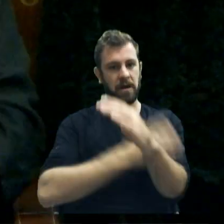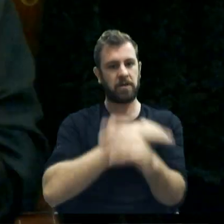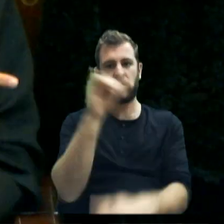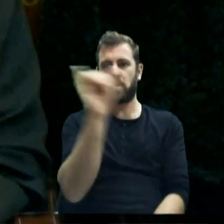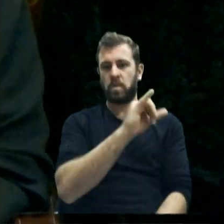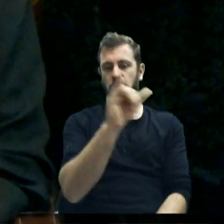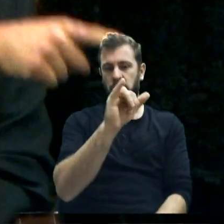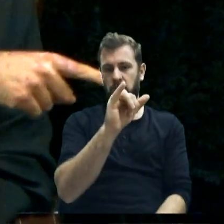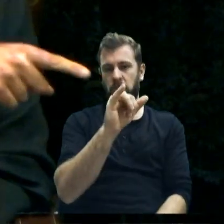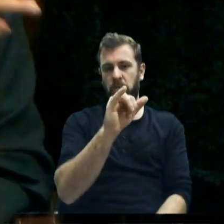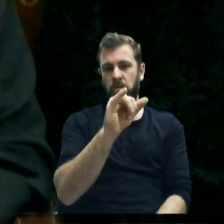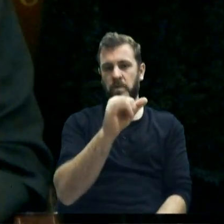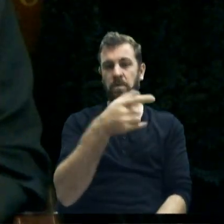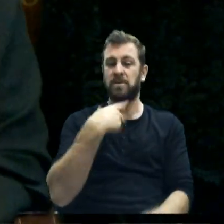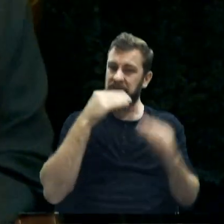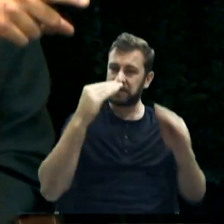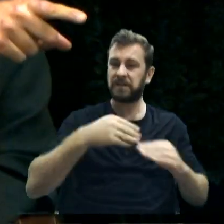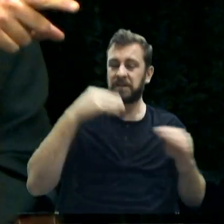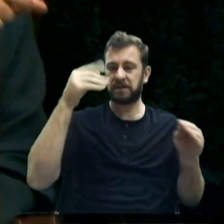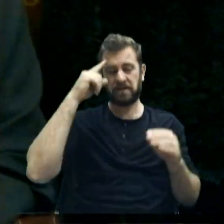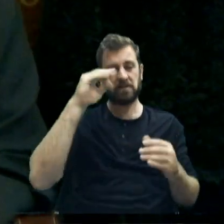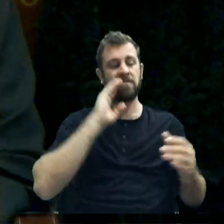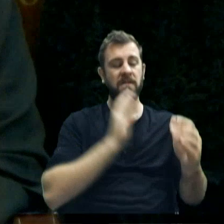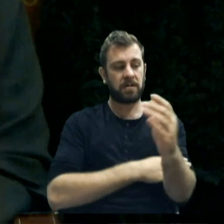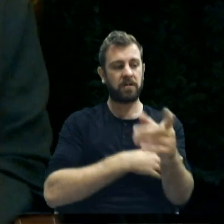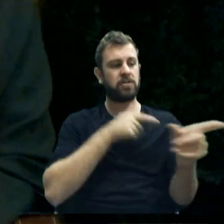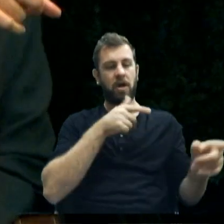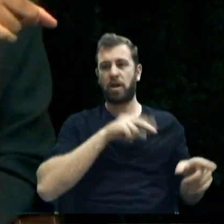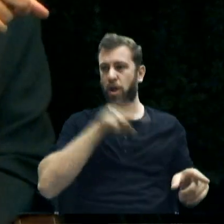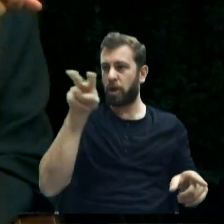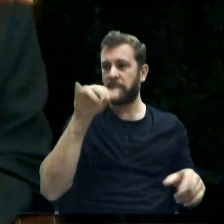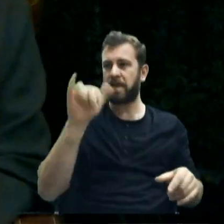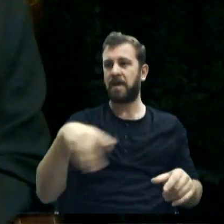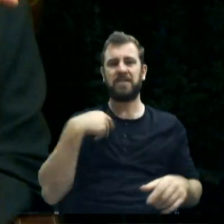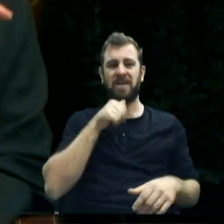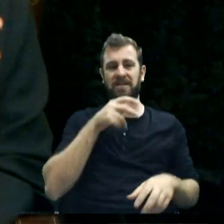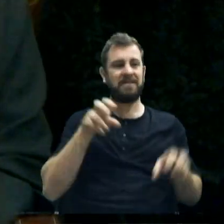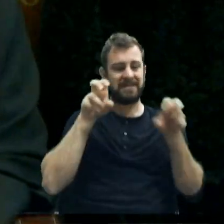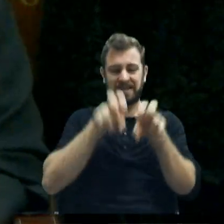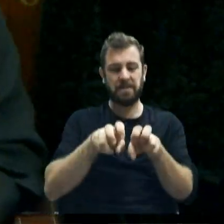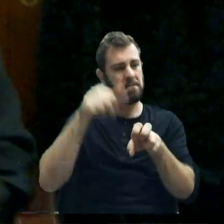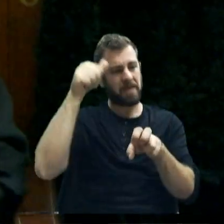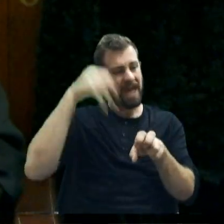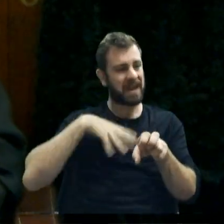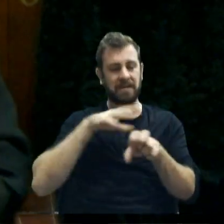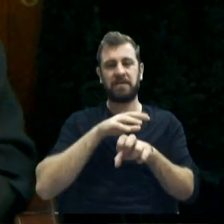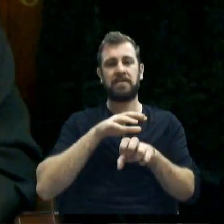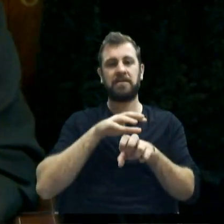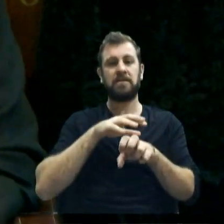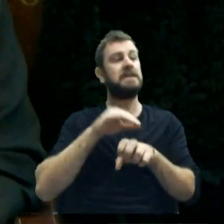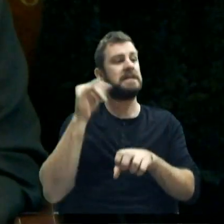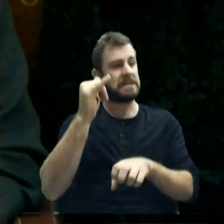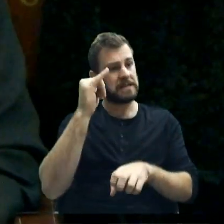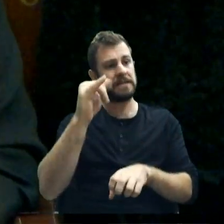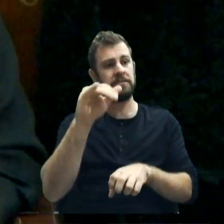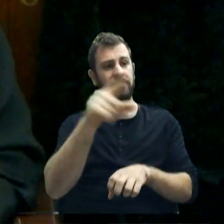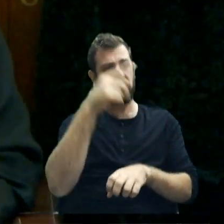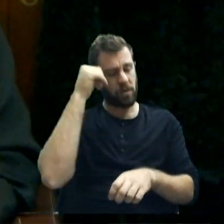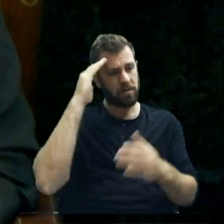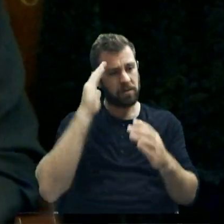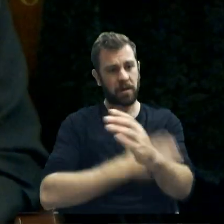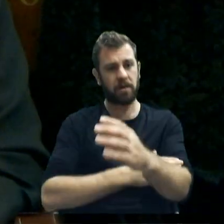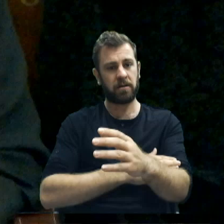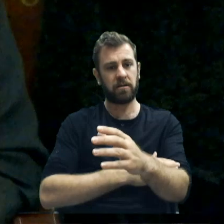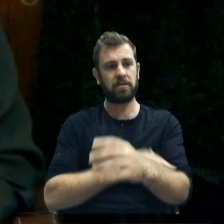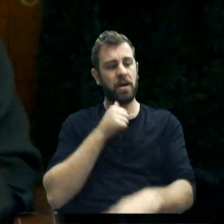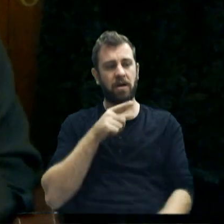the modesty to your daughter to don't look at this non-mahram, don't sit beside him, for example, teach the boy as well. Don't look at her